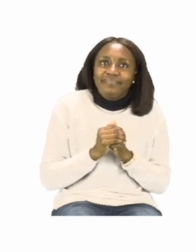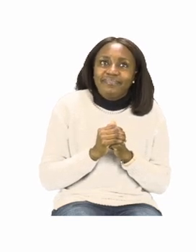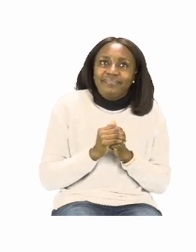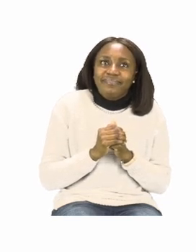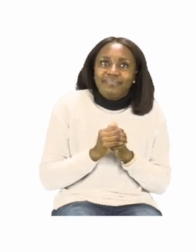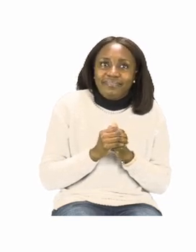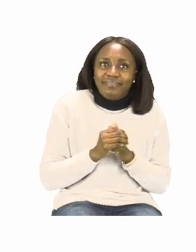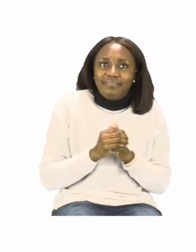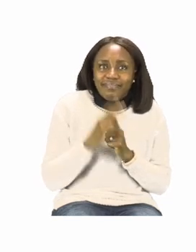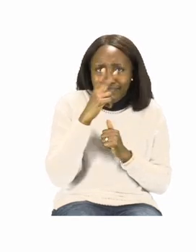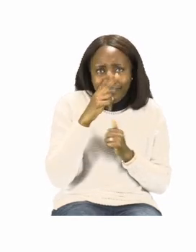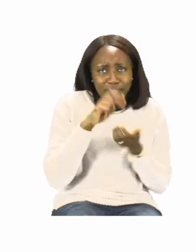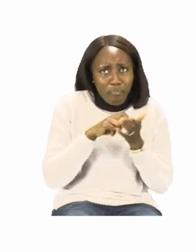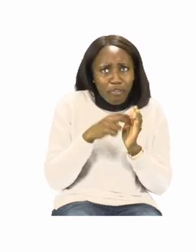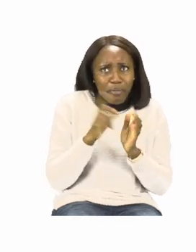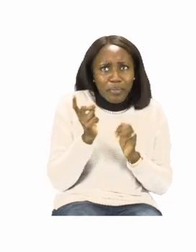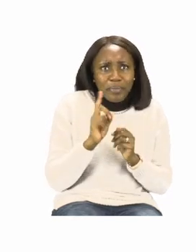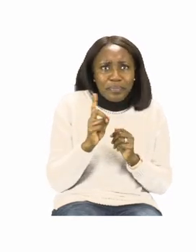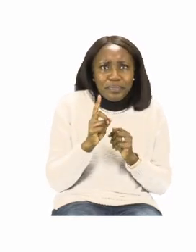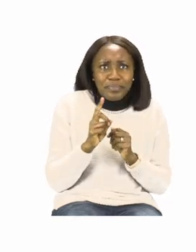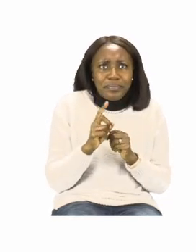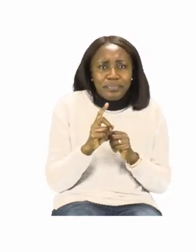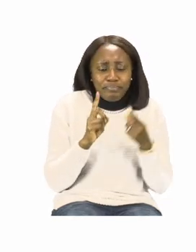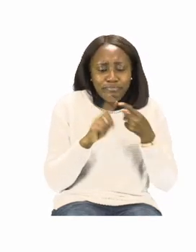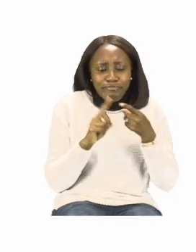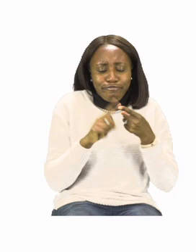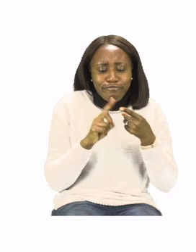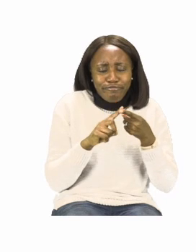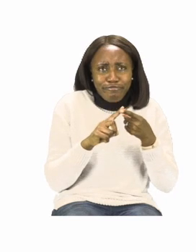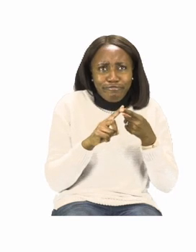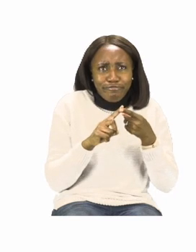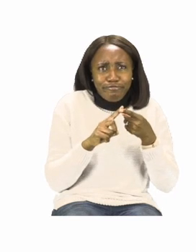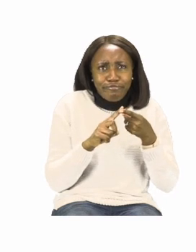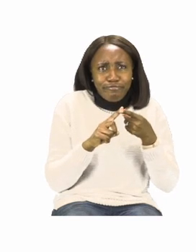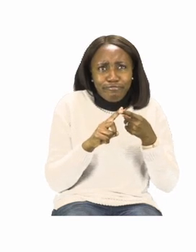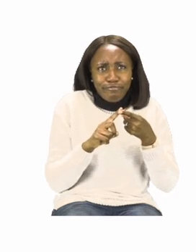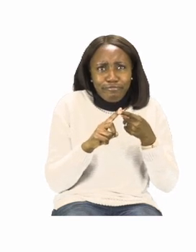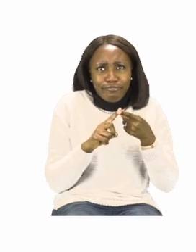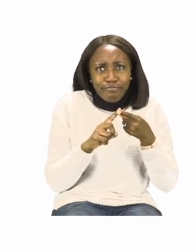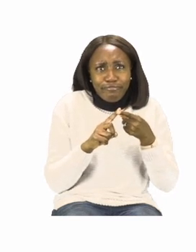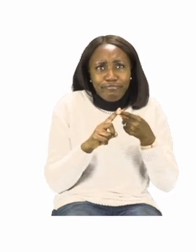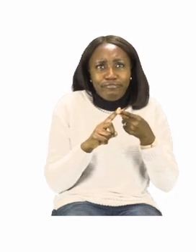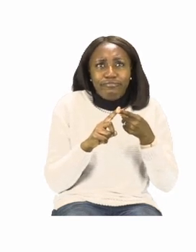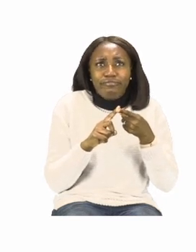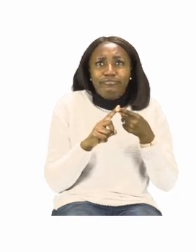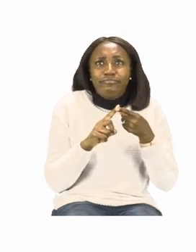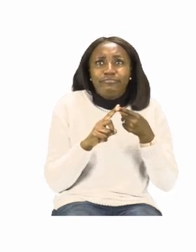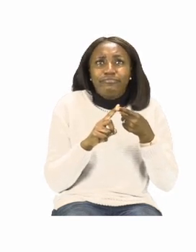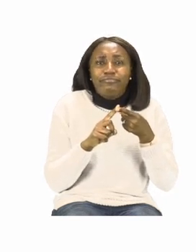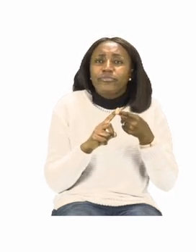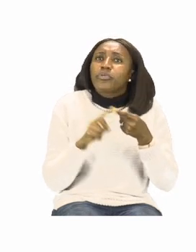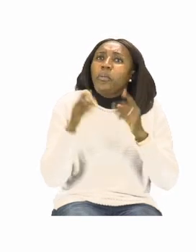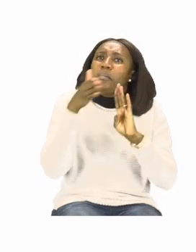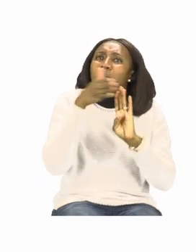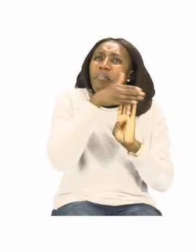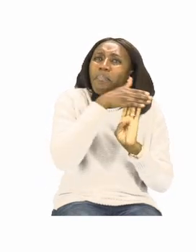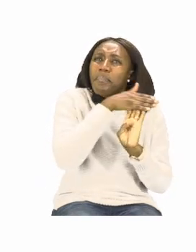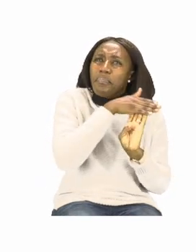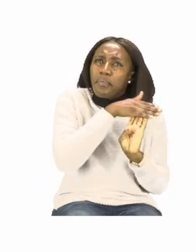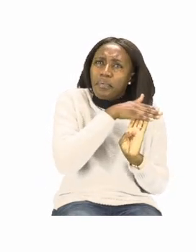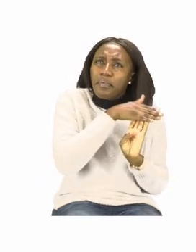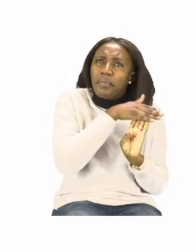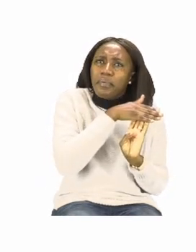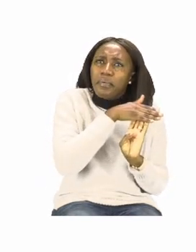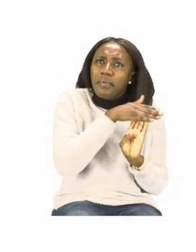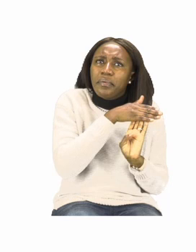our meanings. The word store is for something being kept safe. It